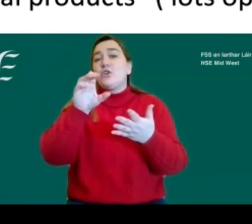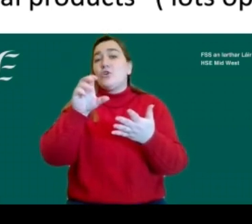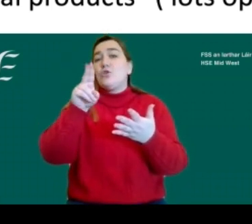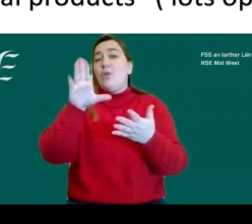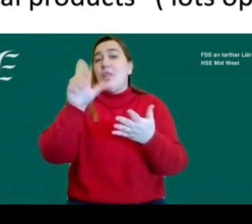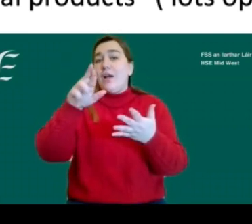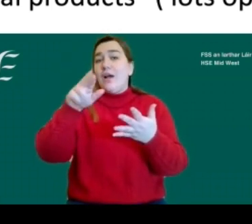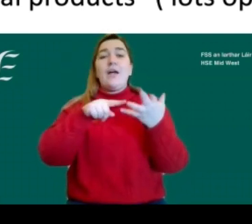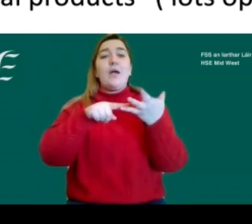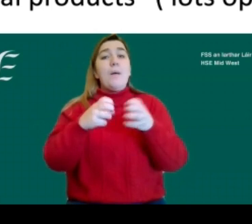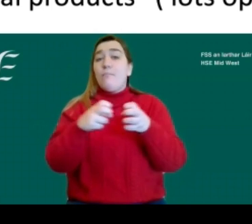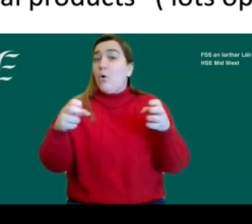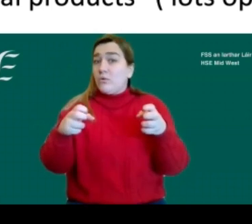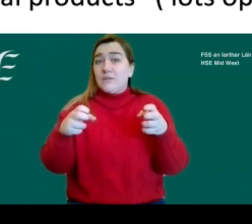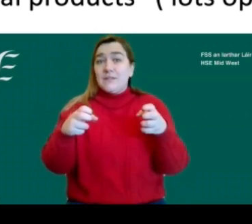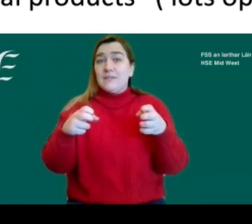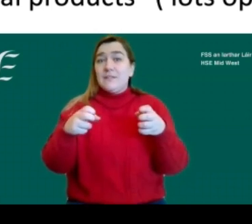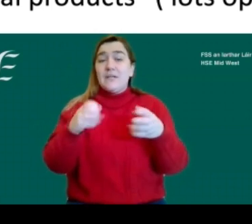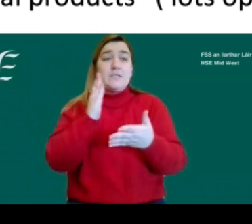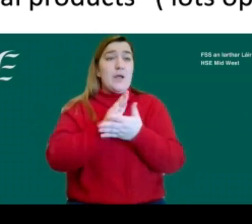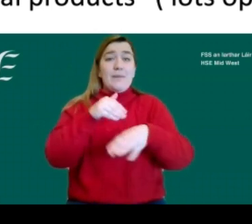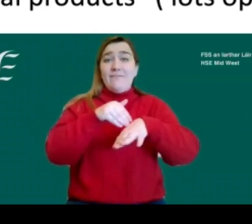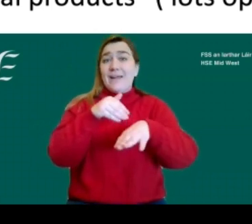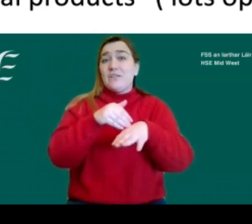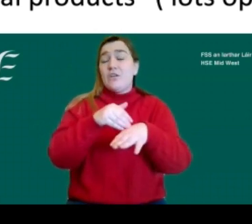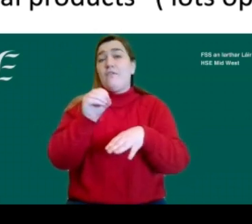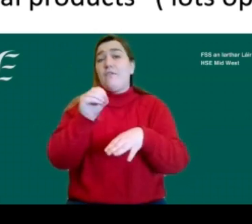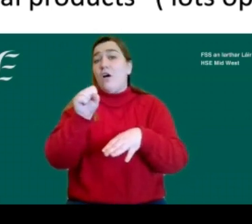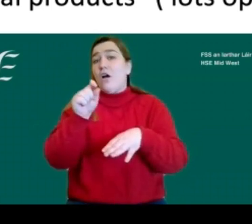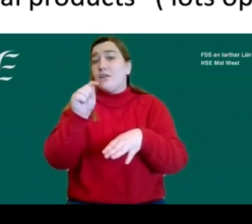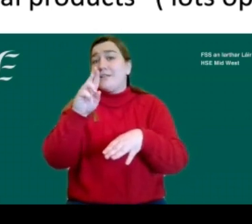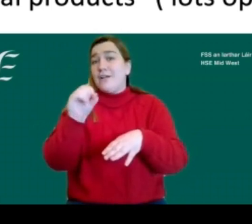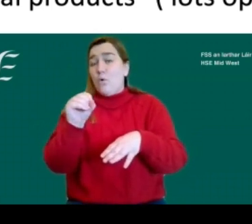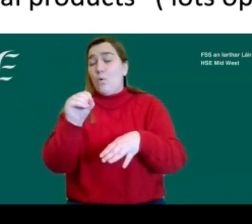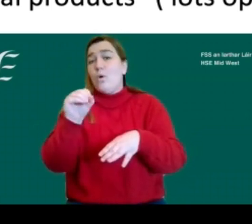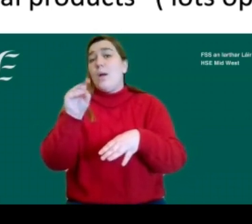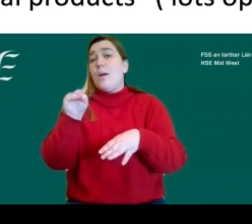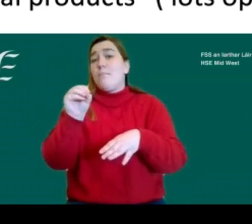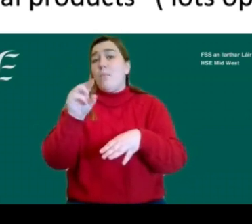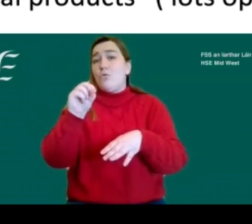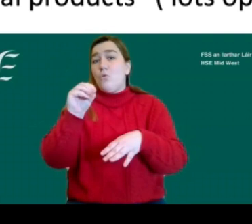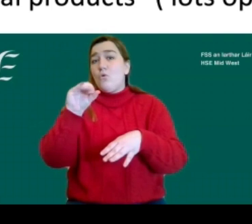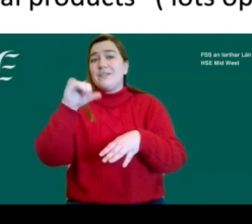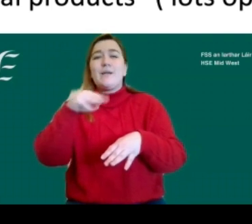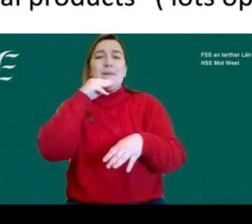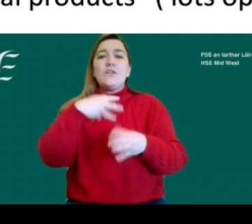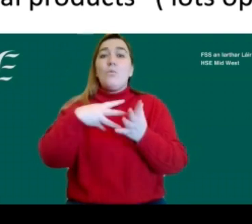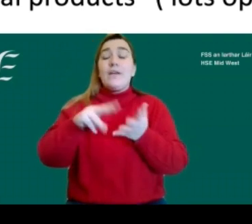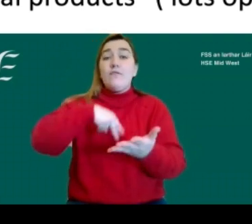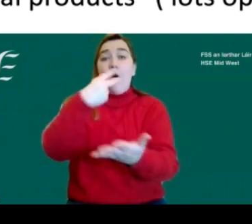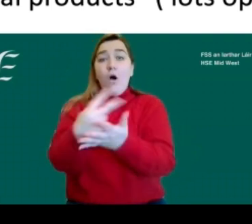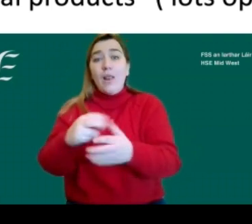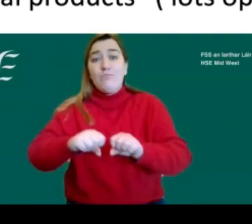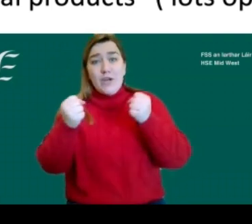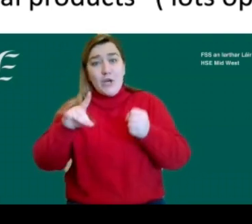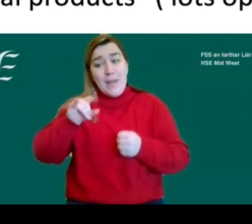bones free from osteoporosis, hopefully. And that will mean that you'll be much sturdier as you get older. And when you fall, you're not going to break your hip. And we all know that when you